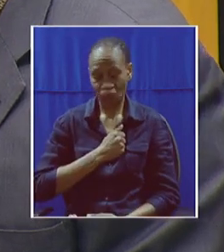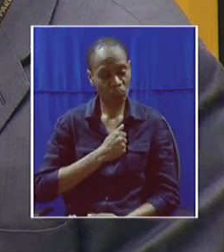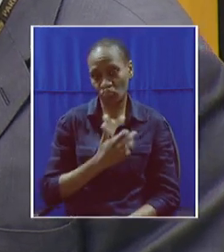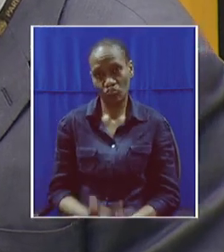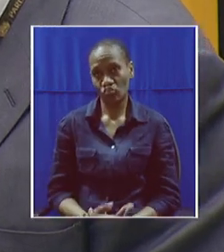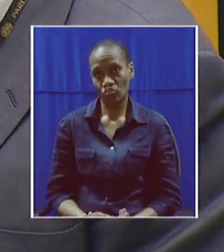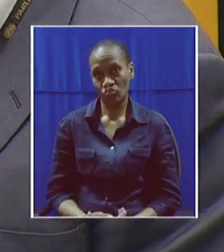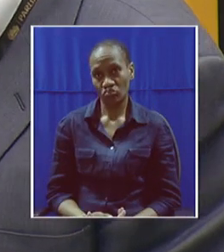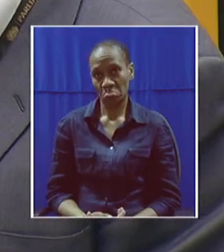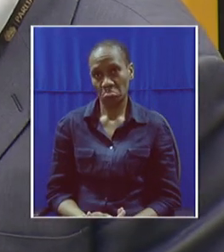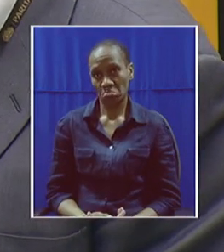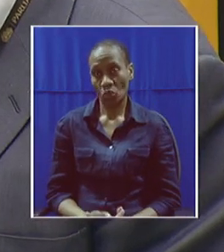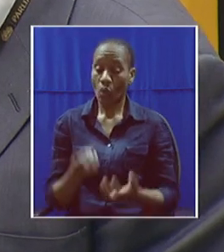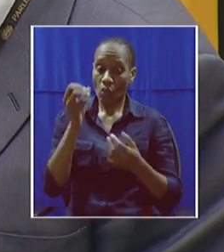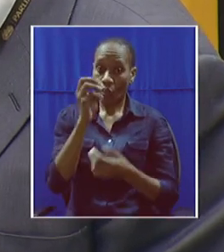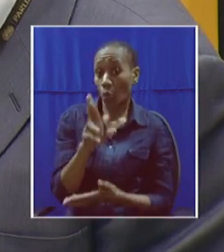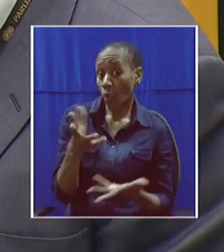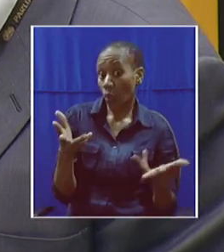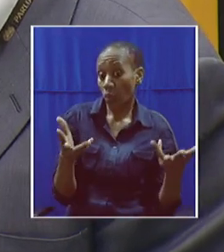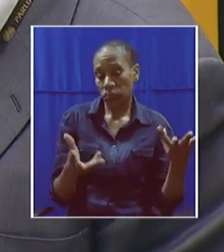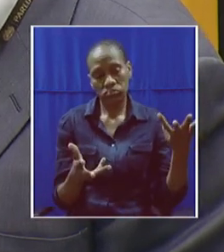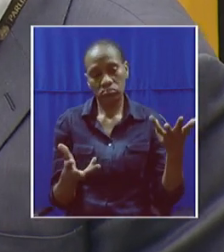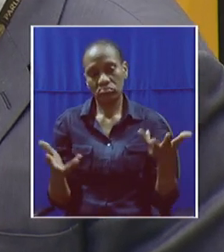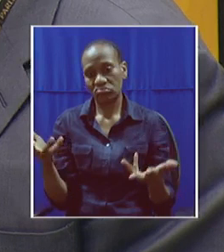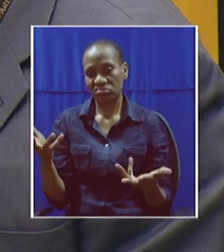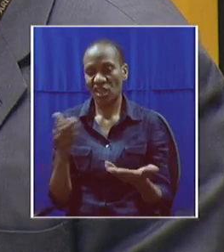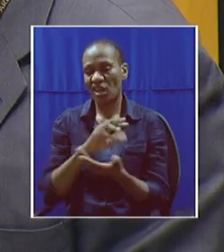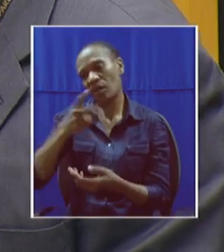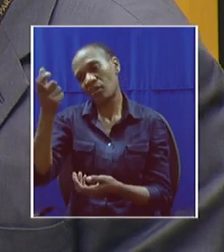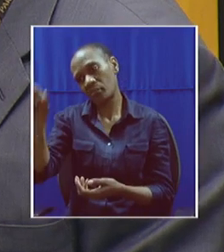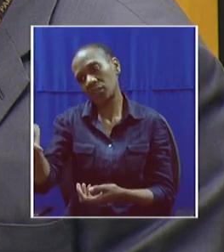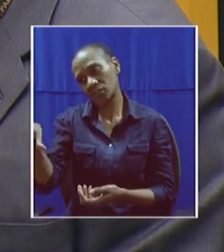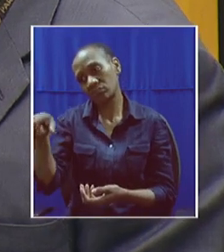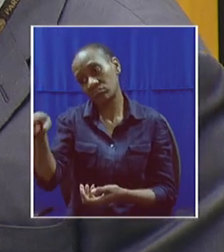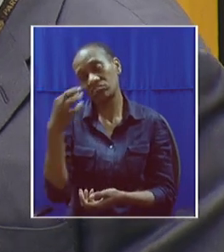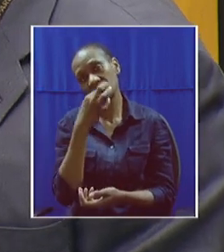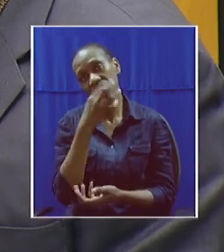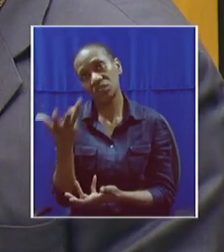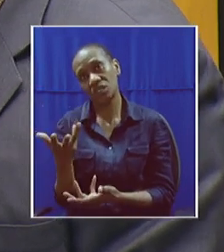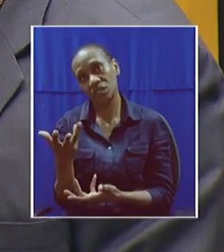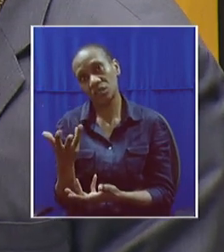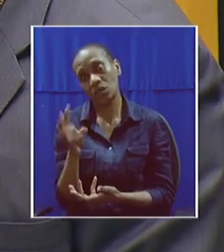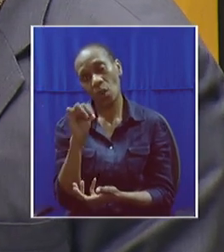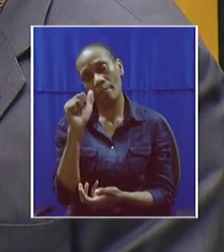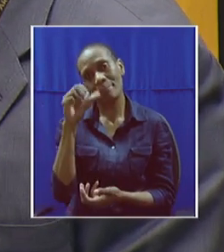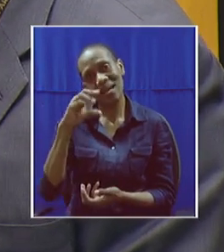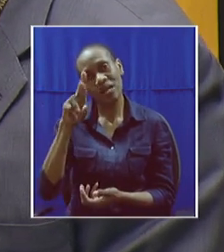helpful um or somebody says the